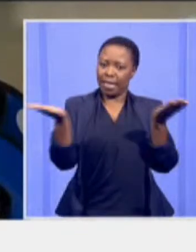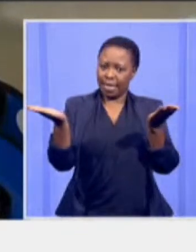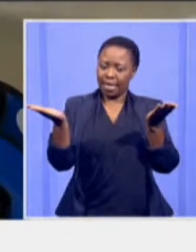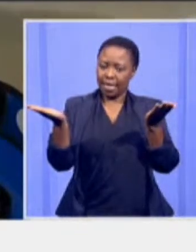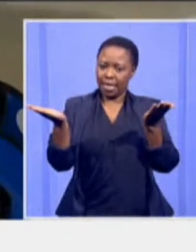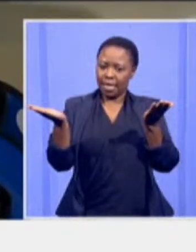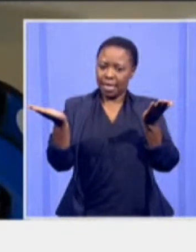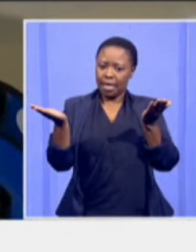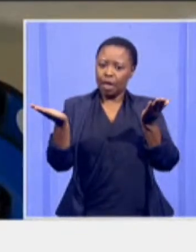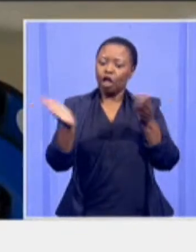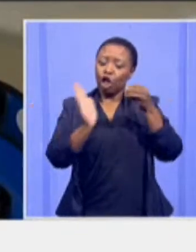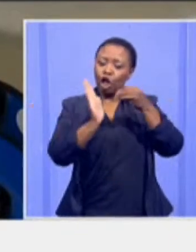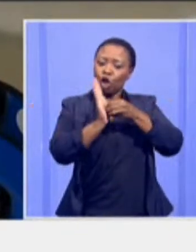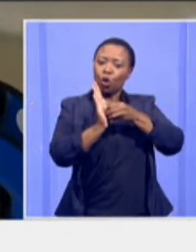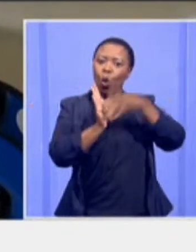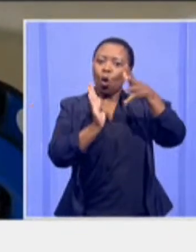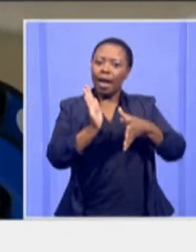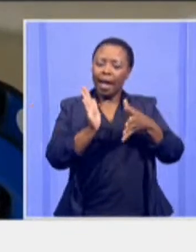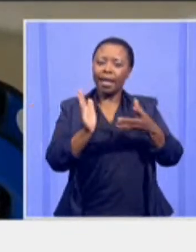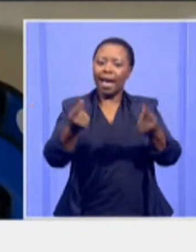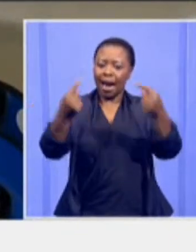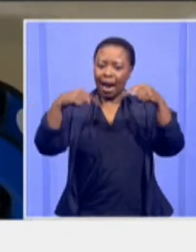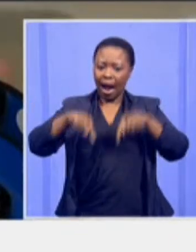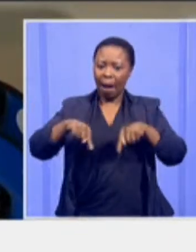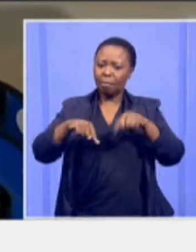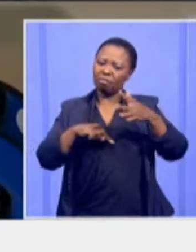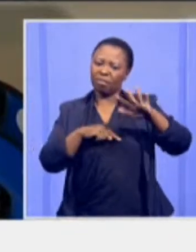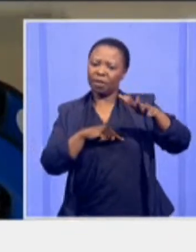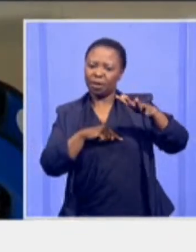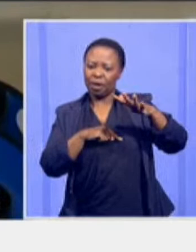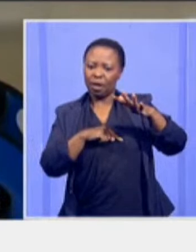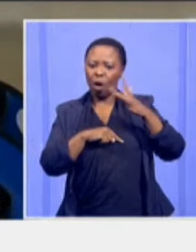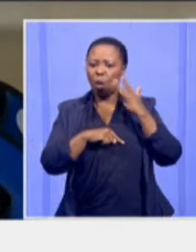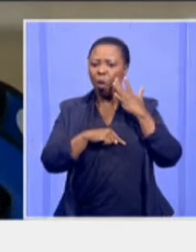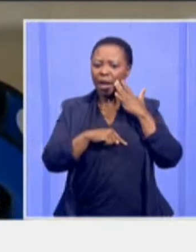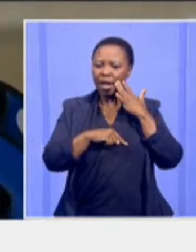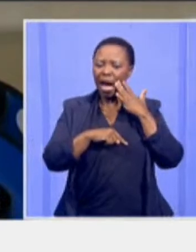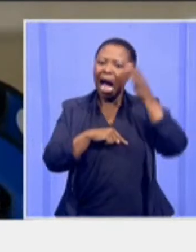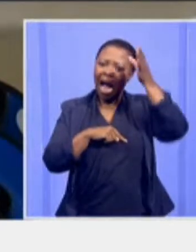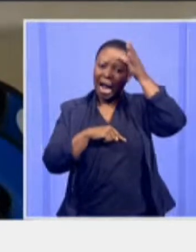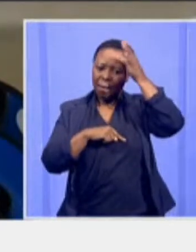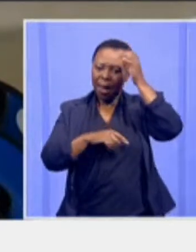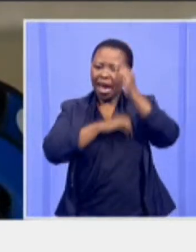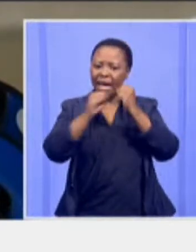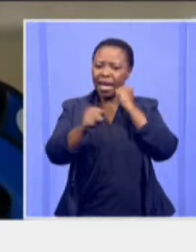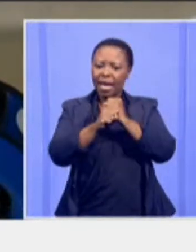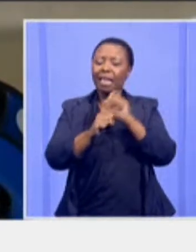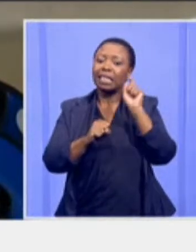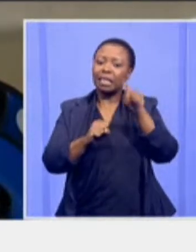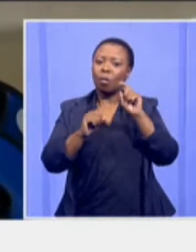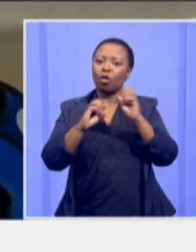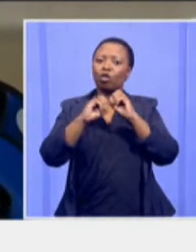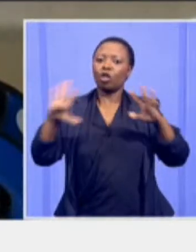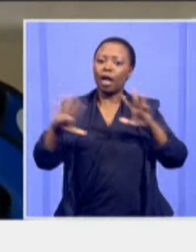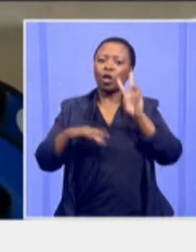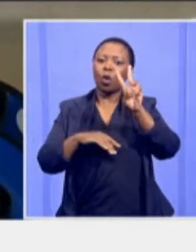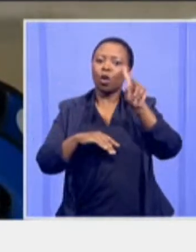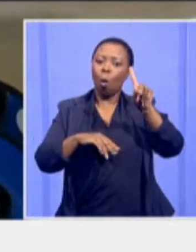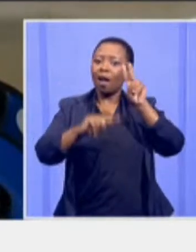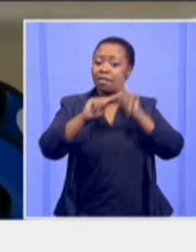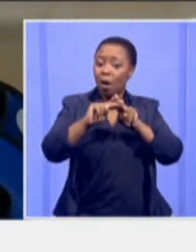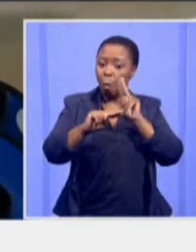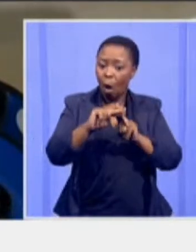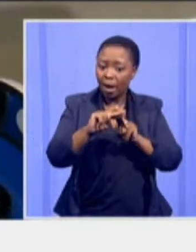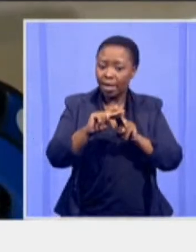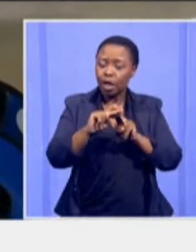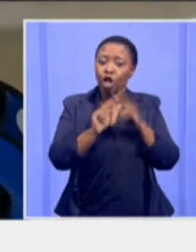allowances. Students came here roughly. Academic year was supposed to start on the 21st of February. Students